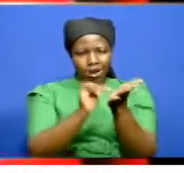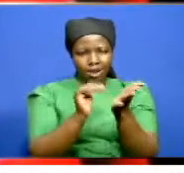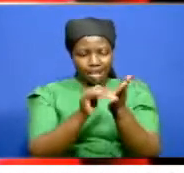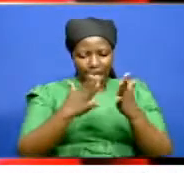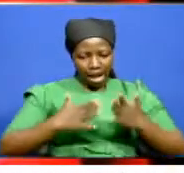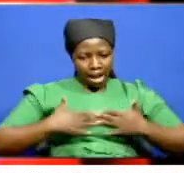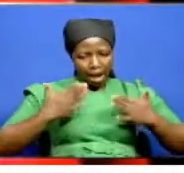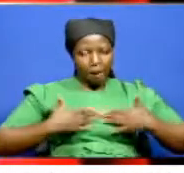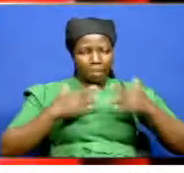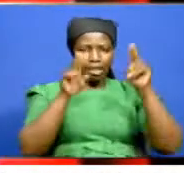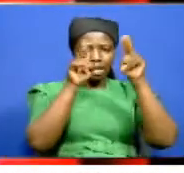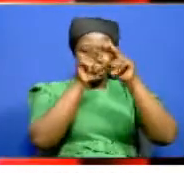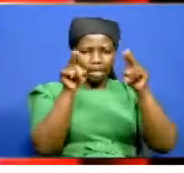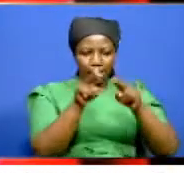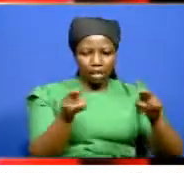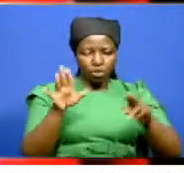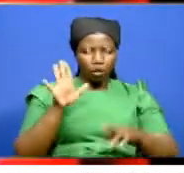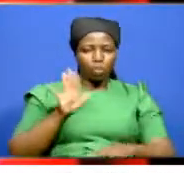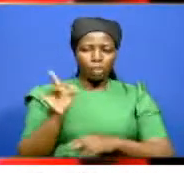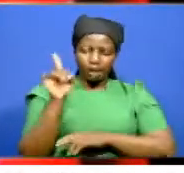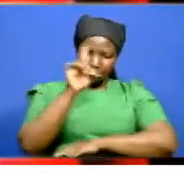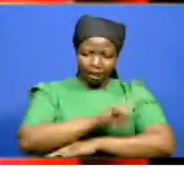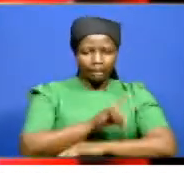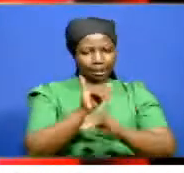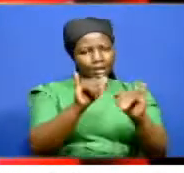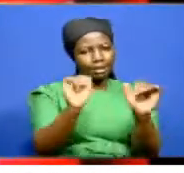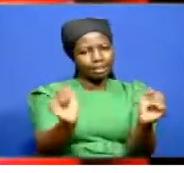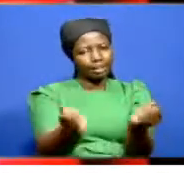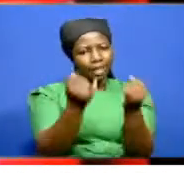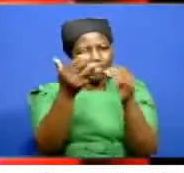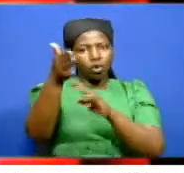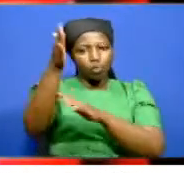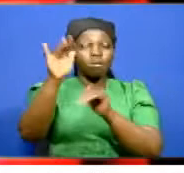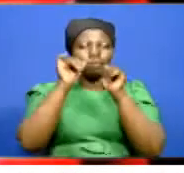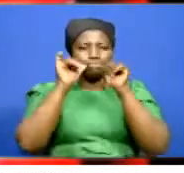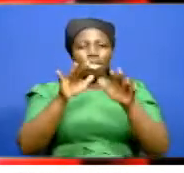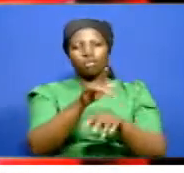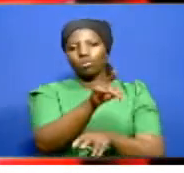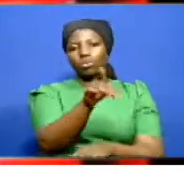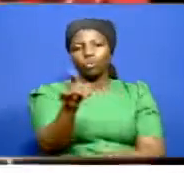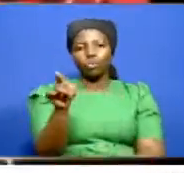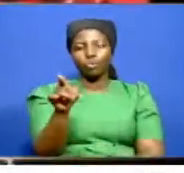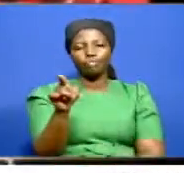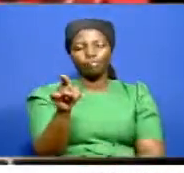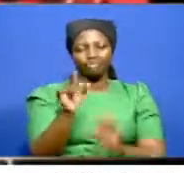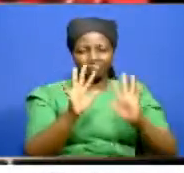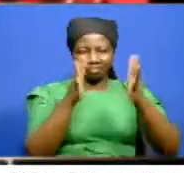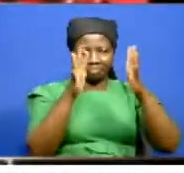International Women's Day. Stay safe and God bless you.